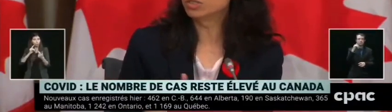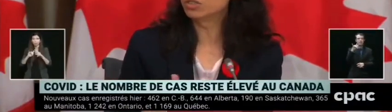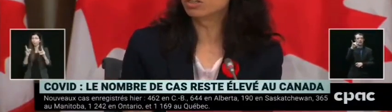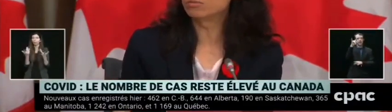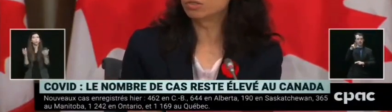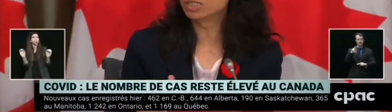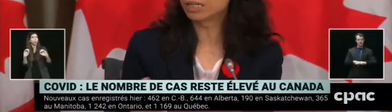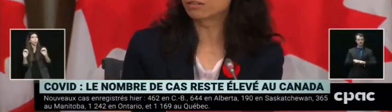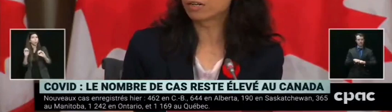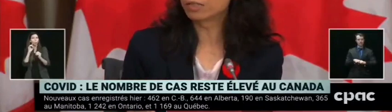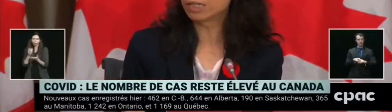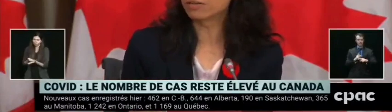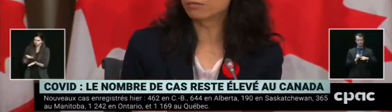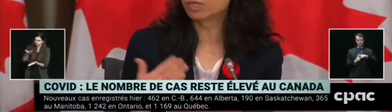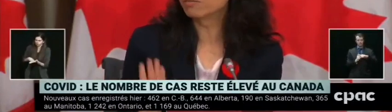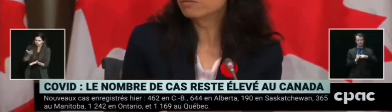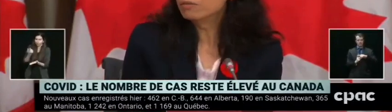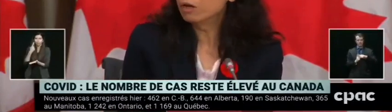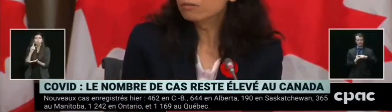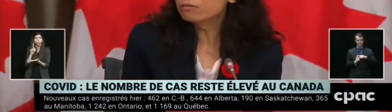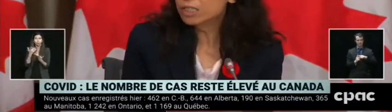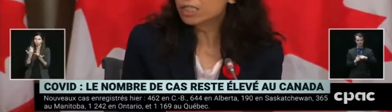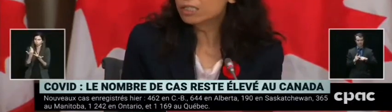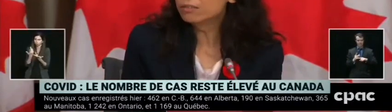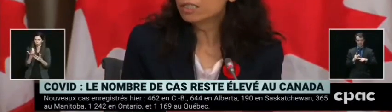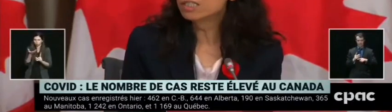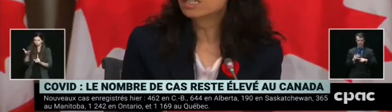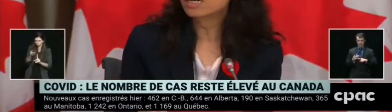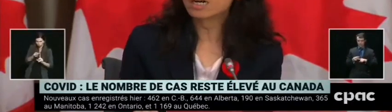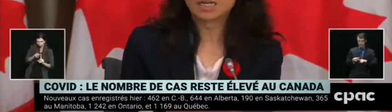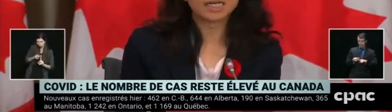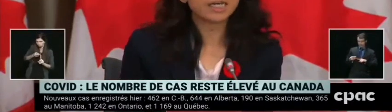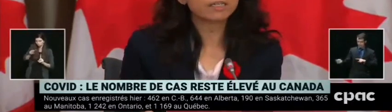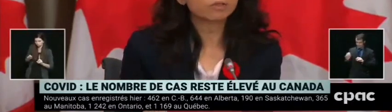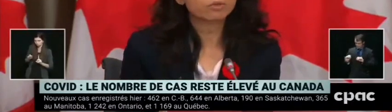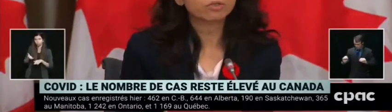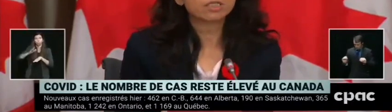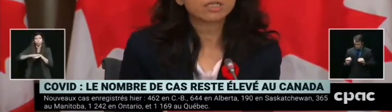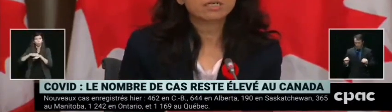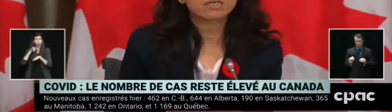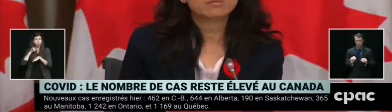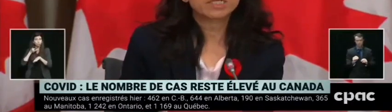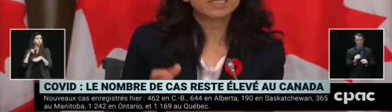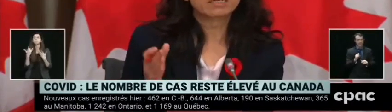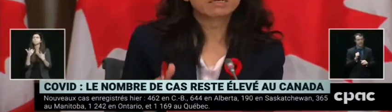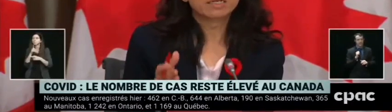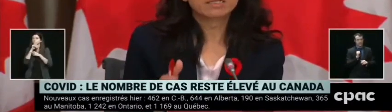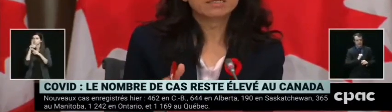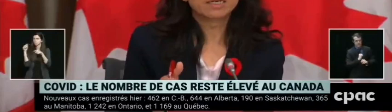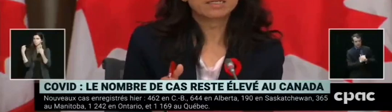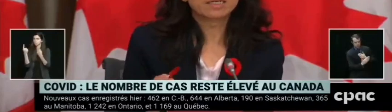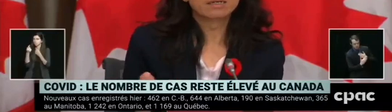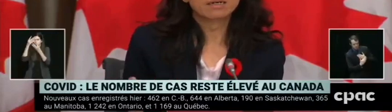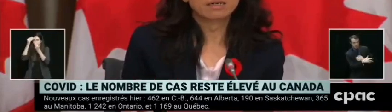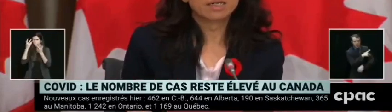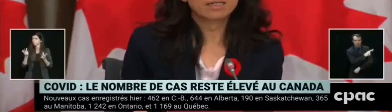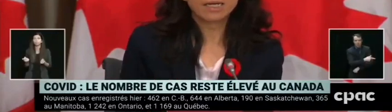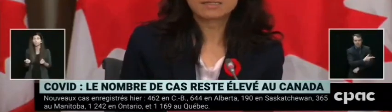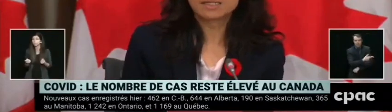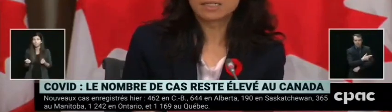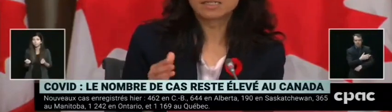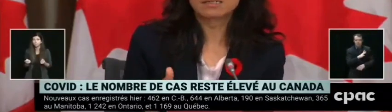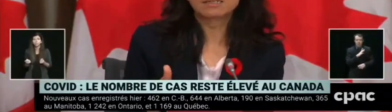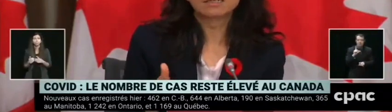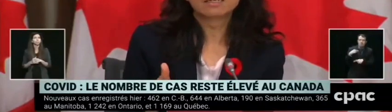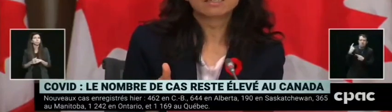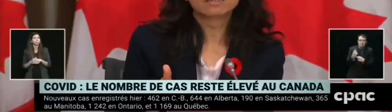actual transmission onboard the aircraft itself. We have not received that kind of report. But the other thing is that in